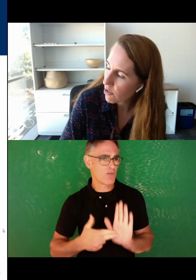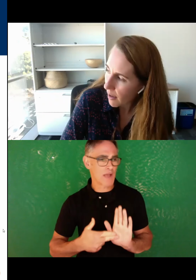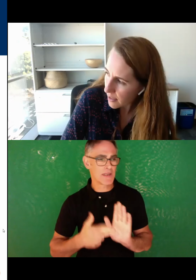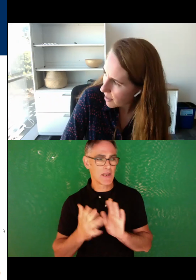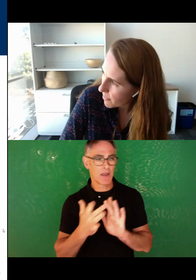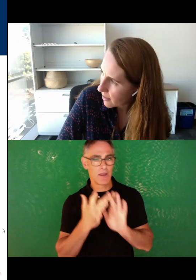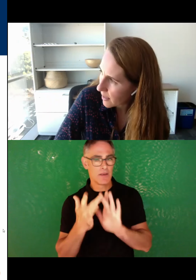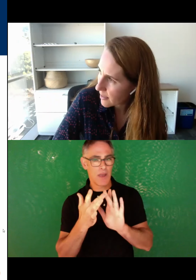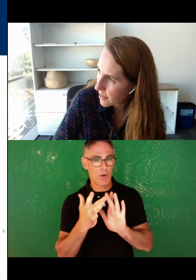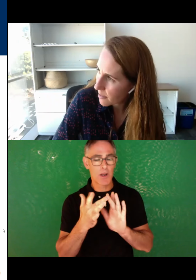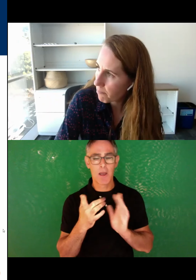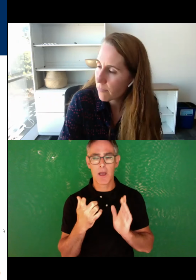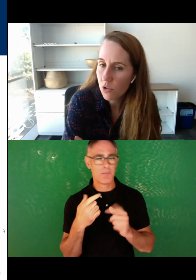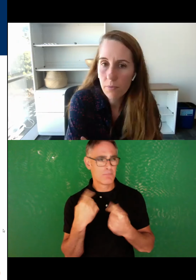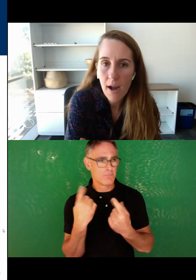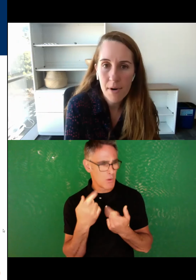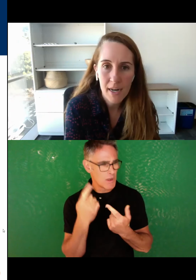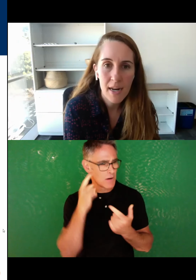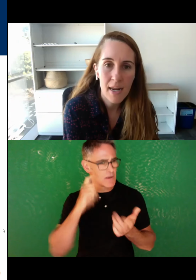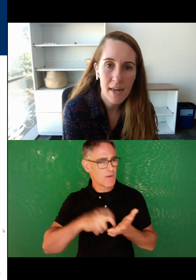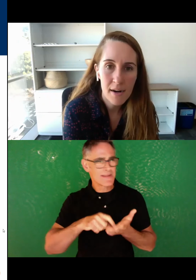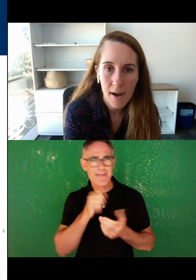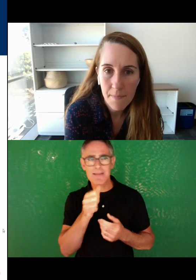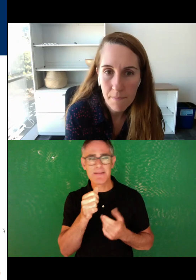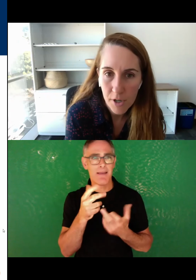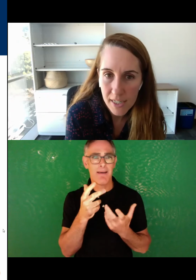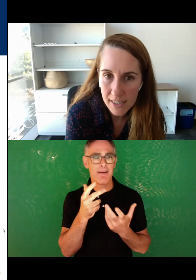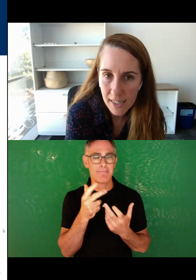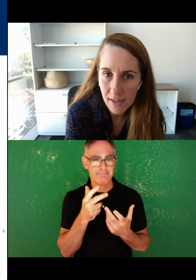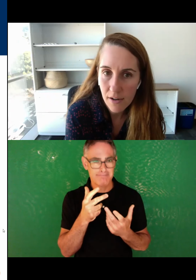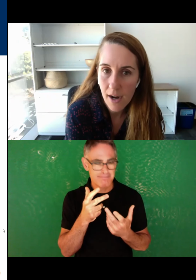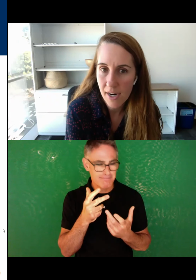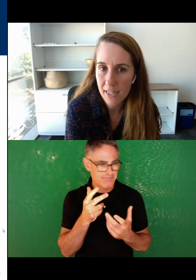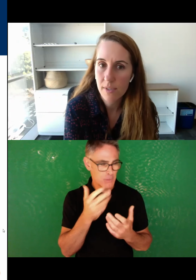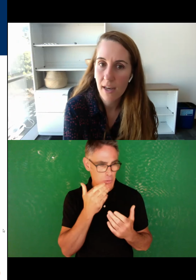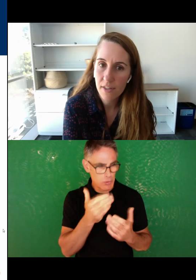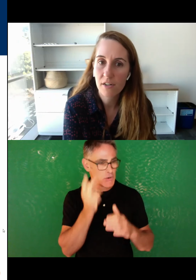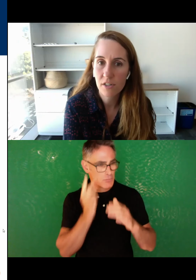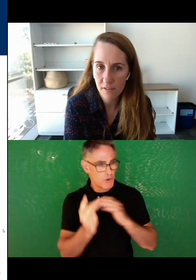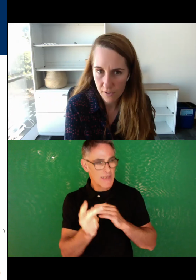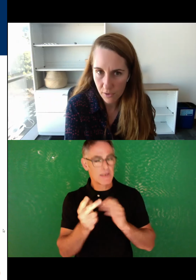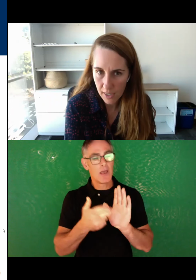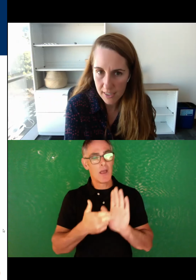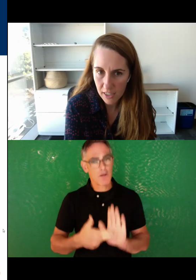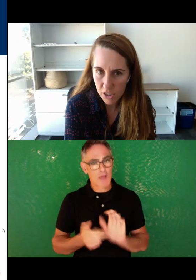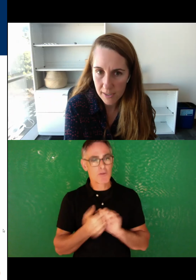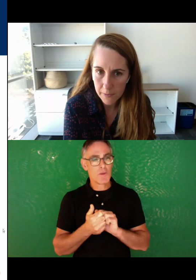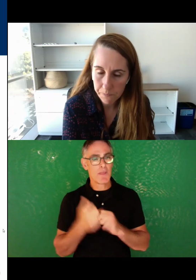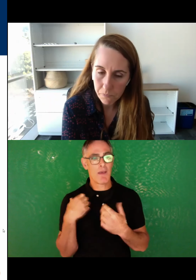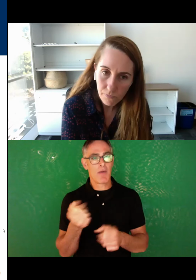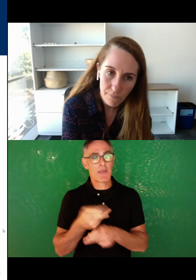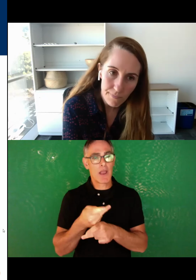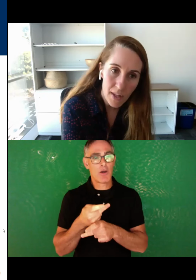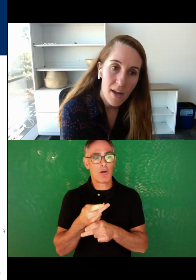that that's not something that's so prominent in predicting contracts with healthcare delivery